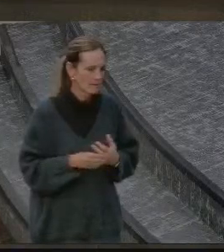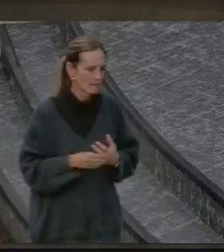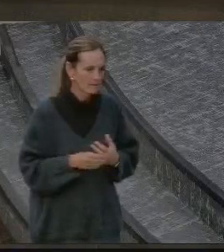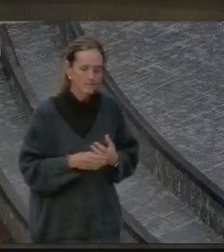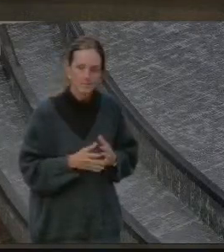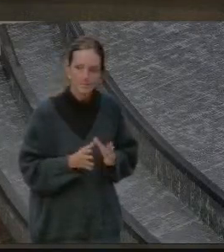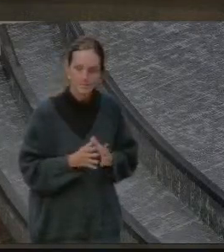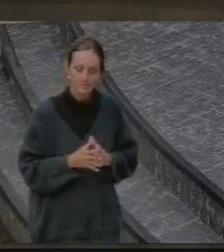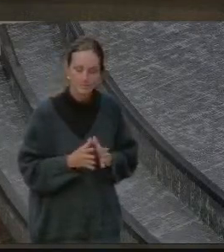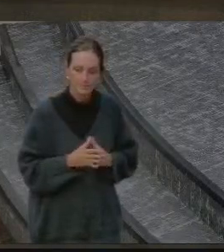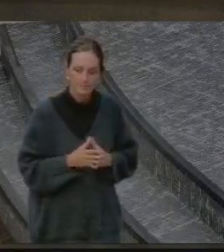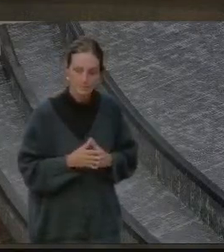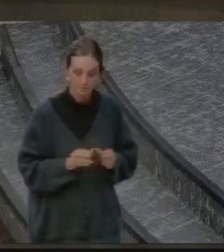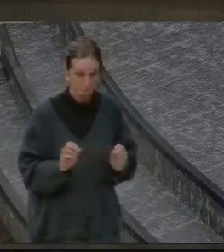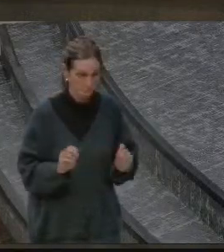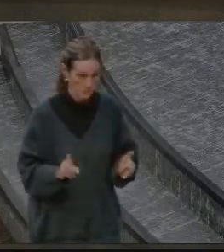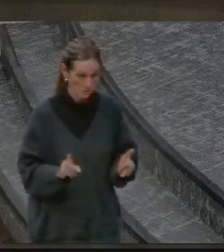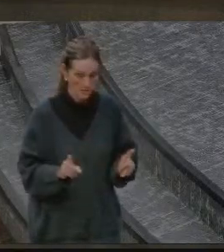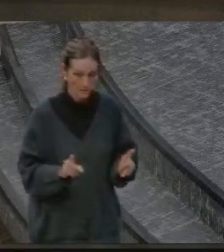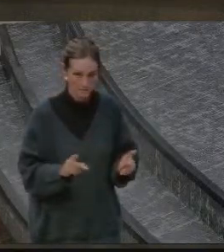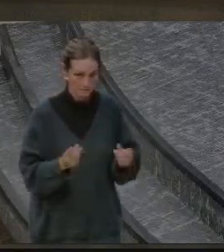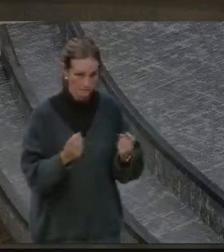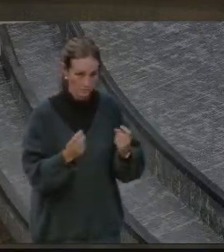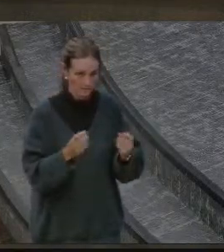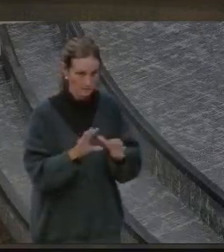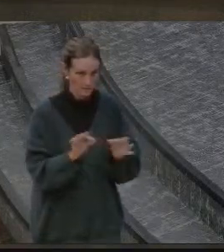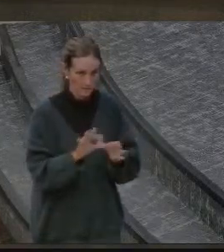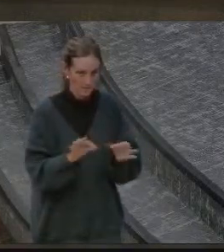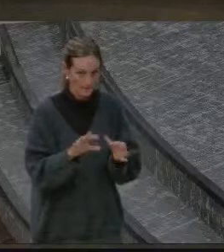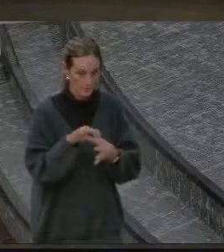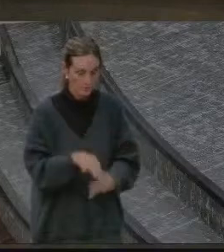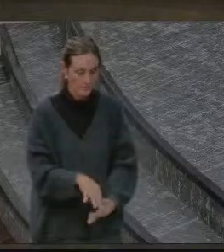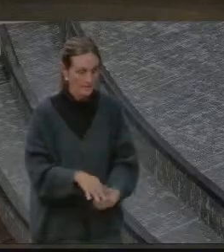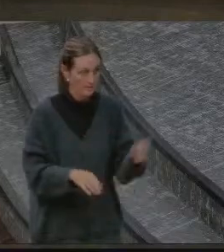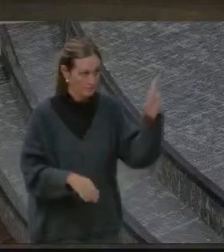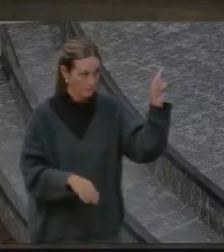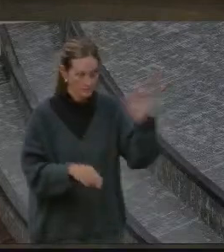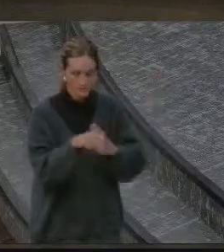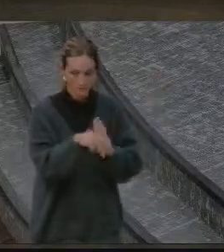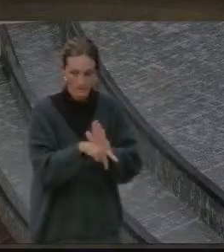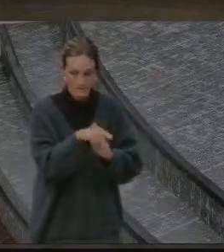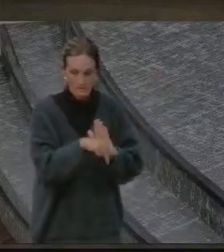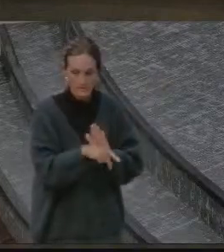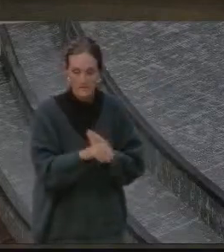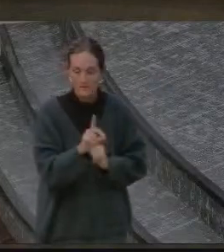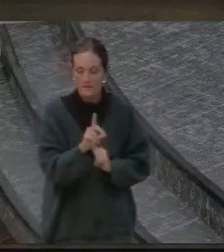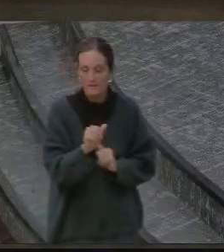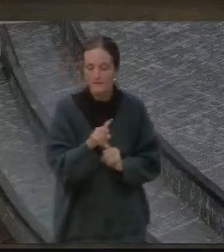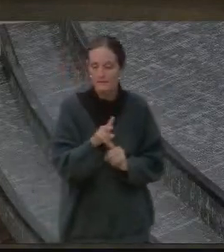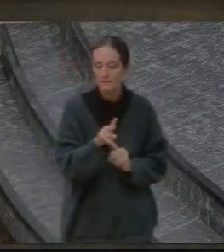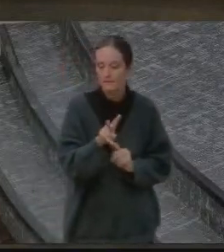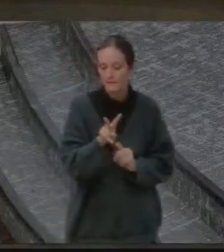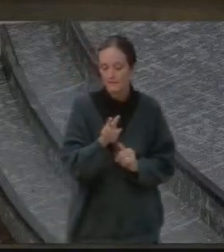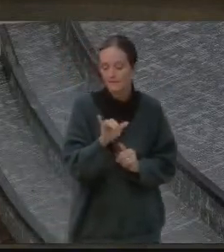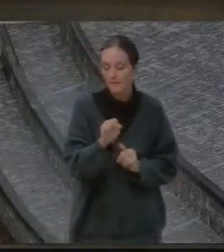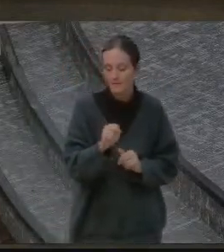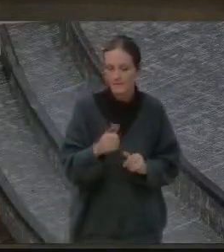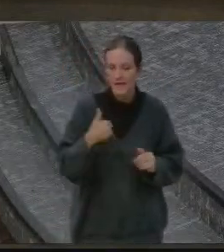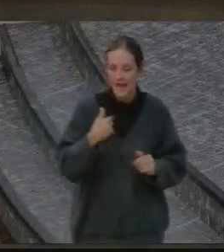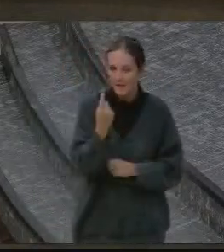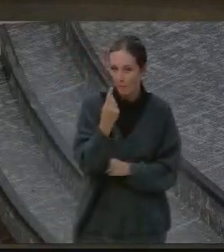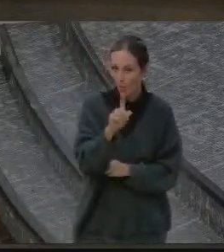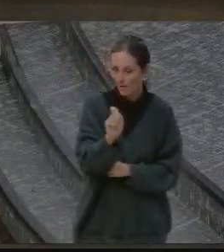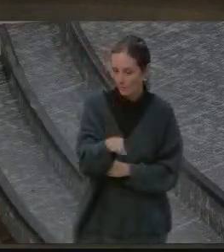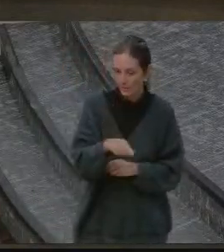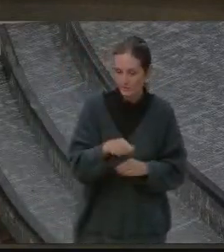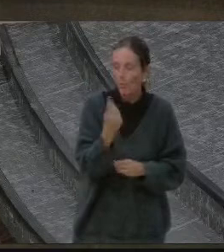All right. Any additional questions, comments, or Ms. Davis? I just have one question, or actually one